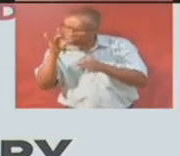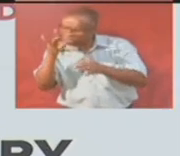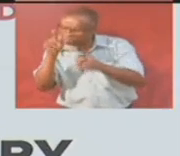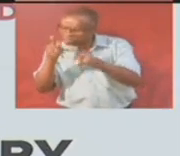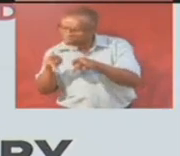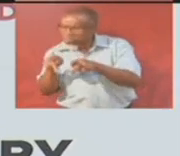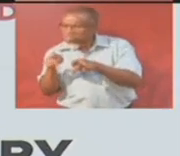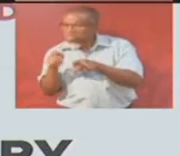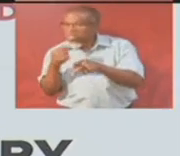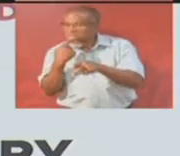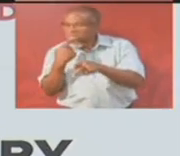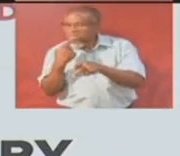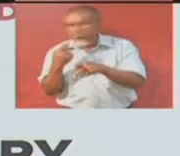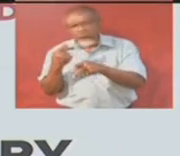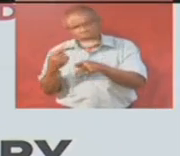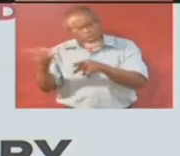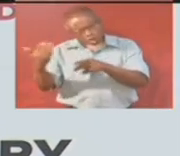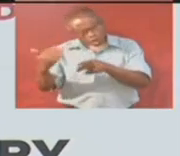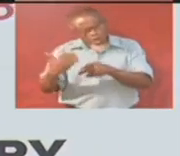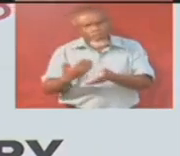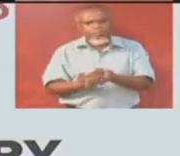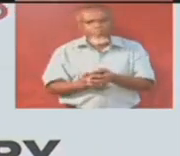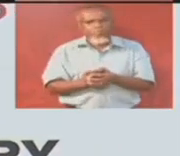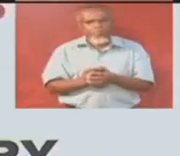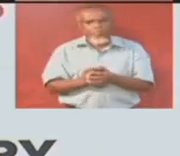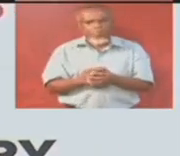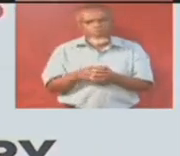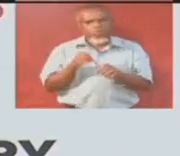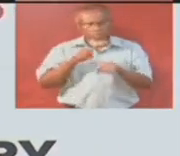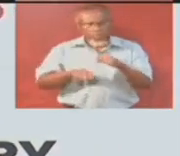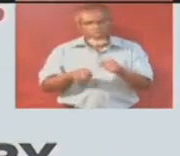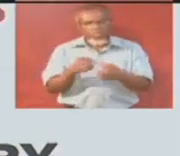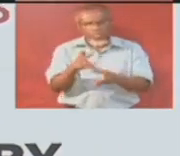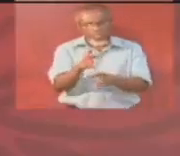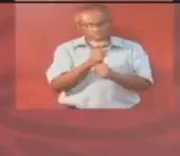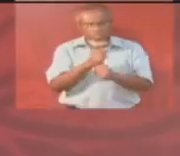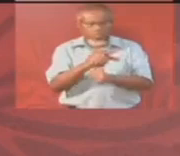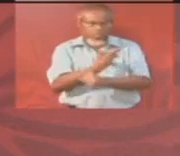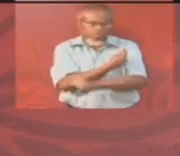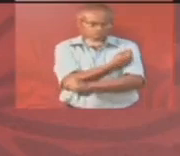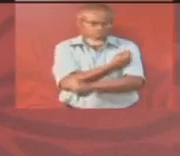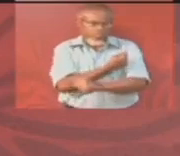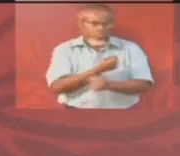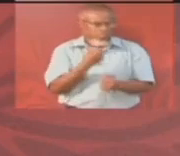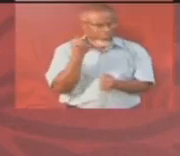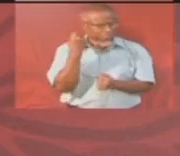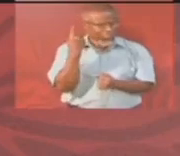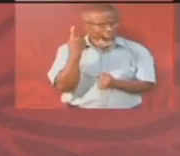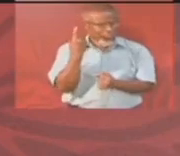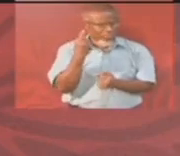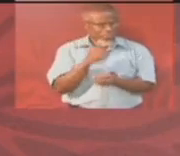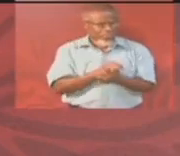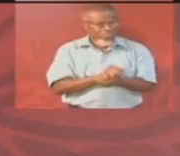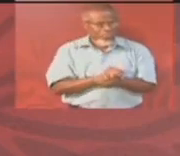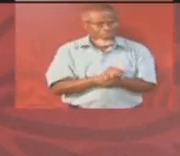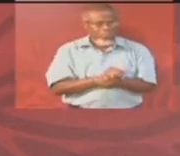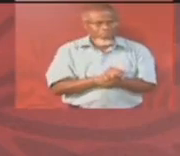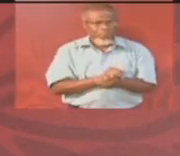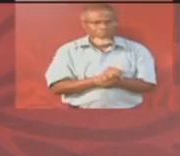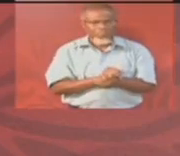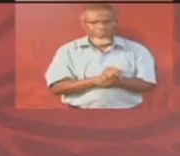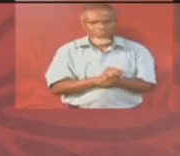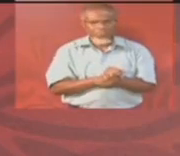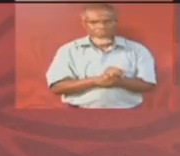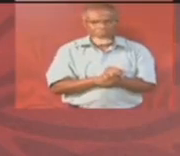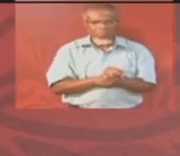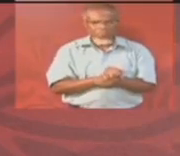will now turn you over to the CEO to answer the other parts of the question. Hi, good morning again. So we would have